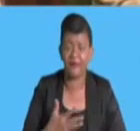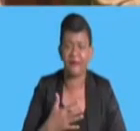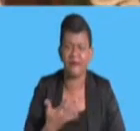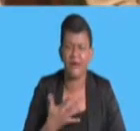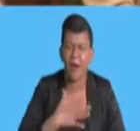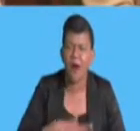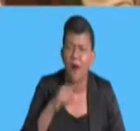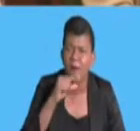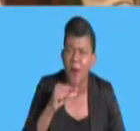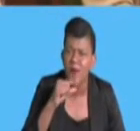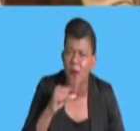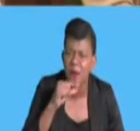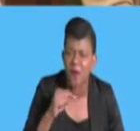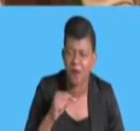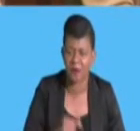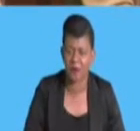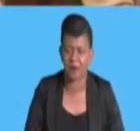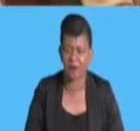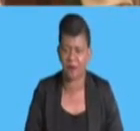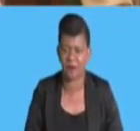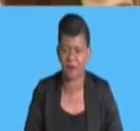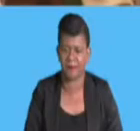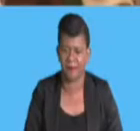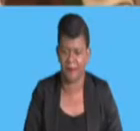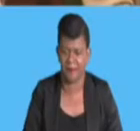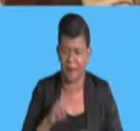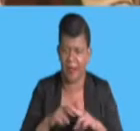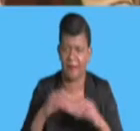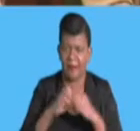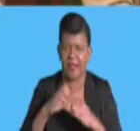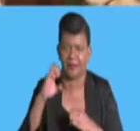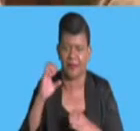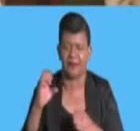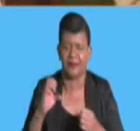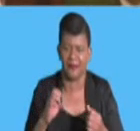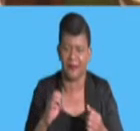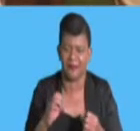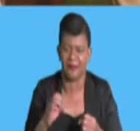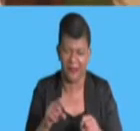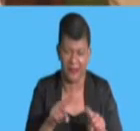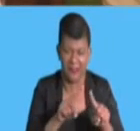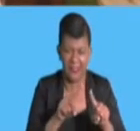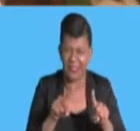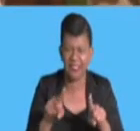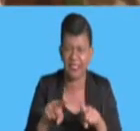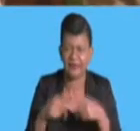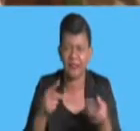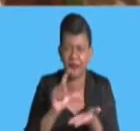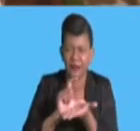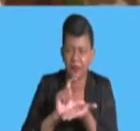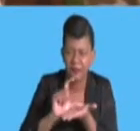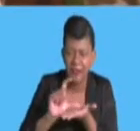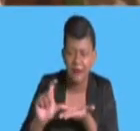of the taxpayer-funded Fiji Broadcasting Commission, or FBC TV, the difference is clear, because clearly, this budget